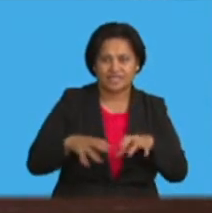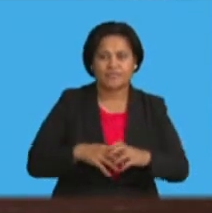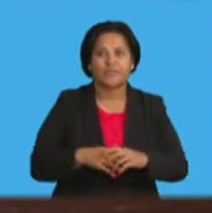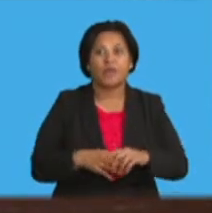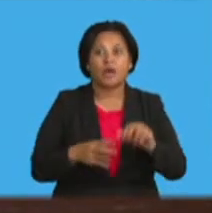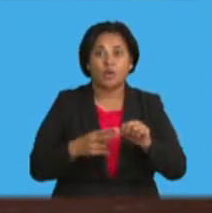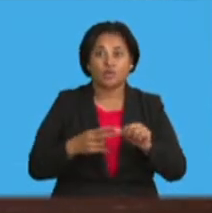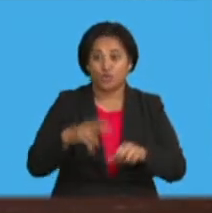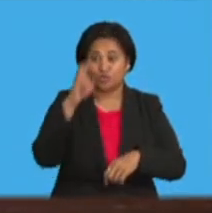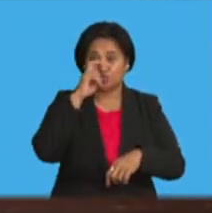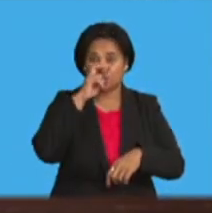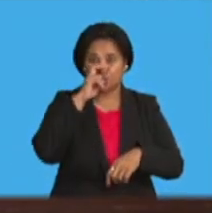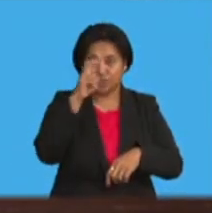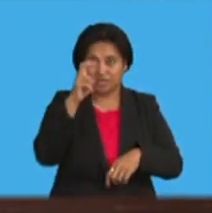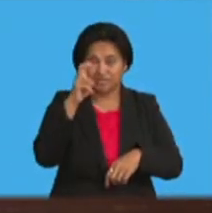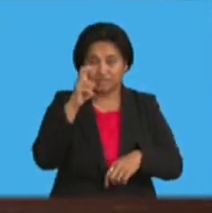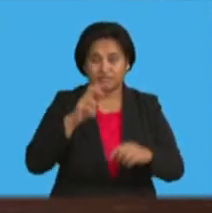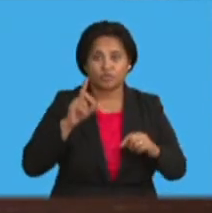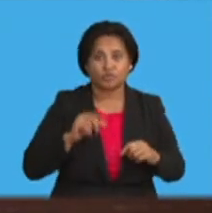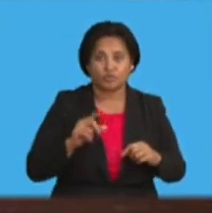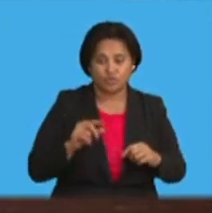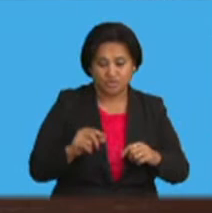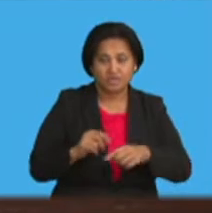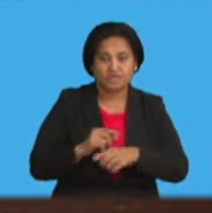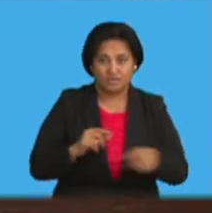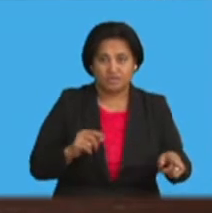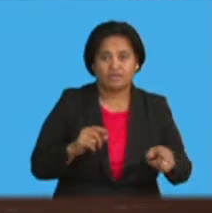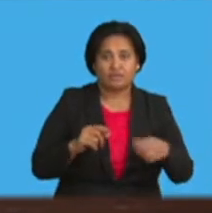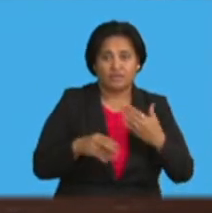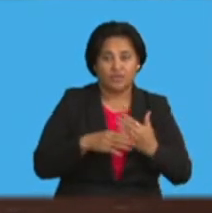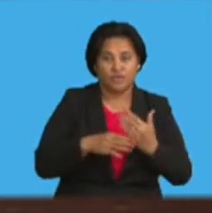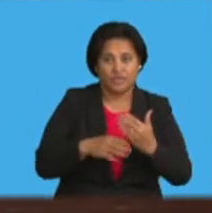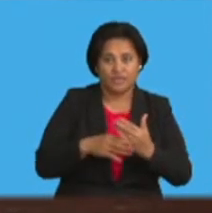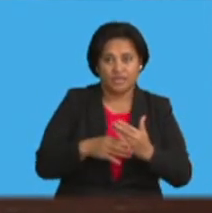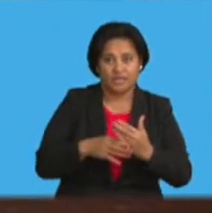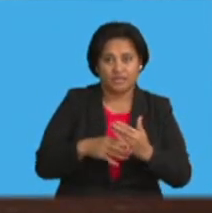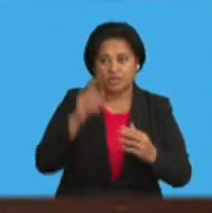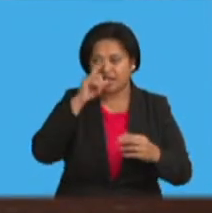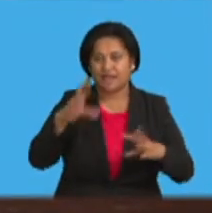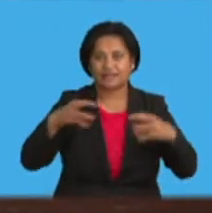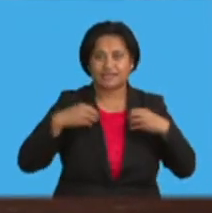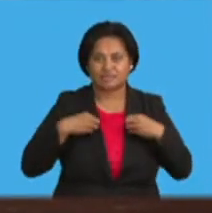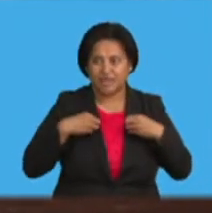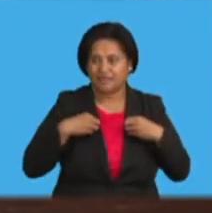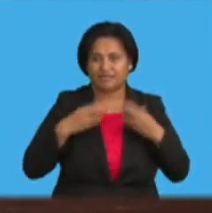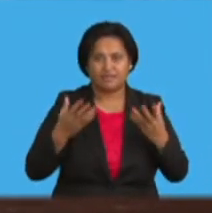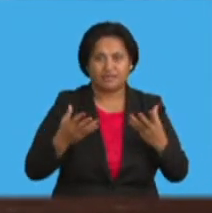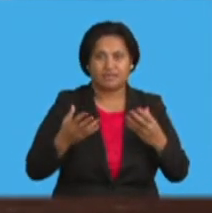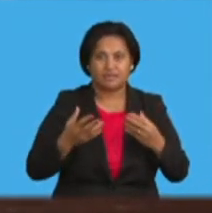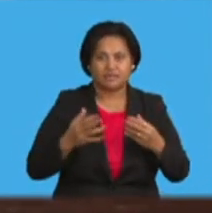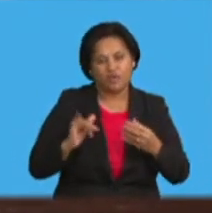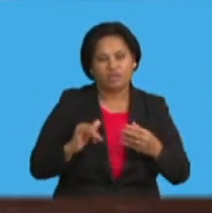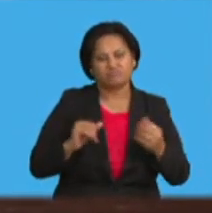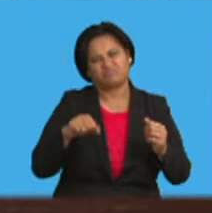stringent execution of the no-drop policy and zero tolerance, enforcement of domestic violence